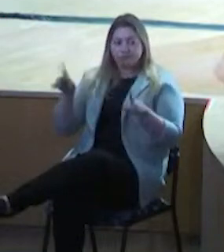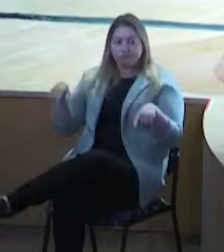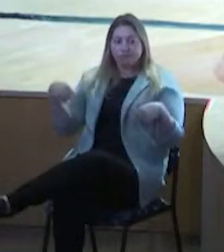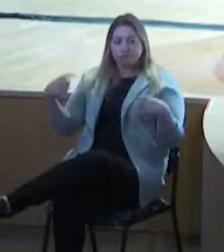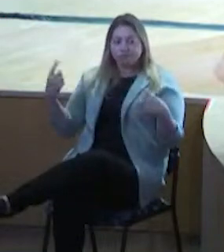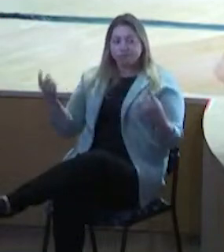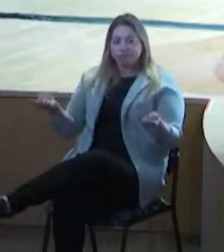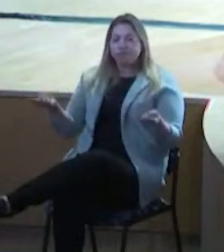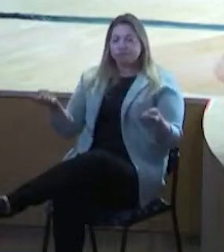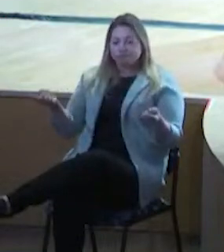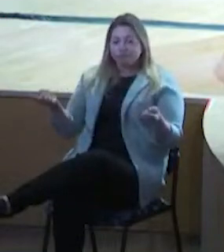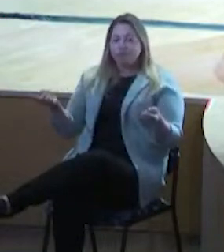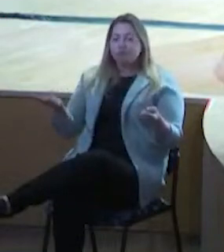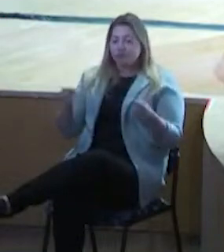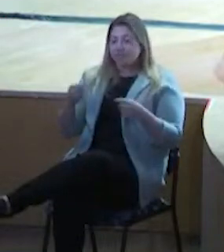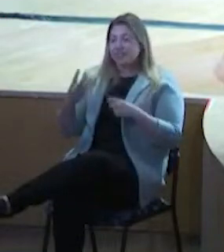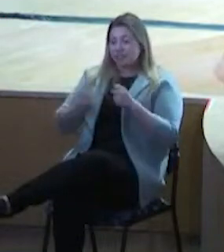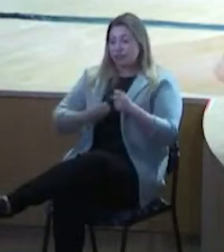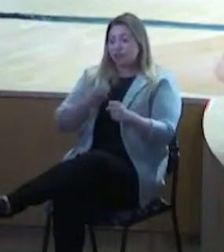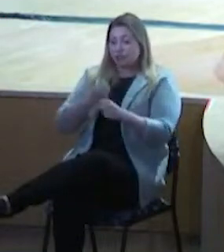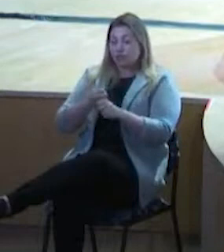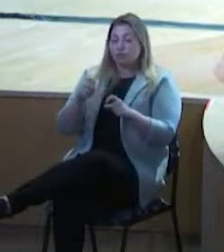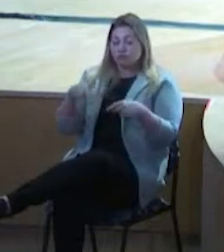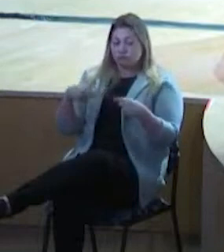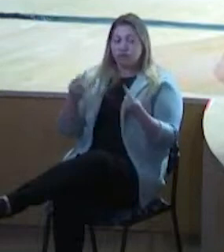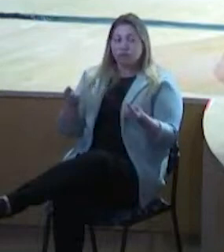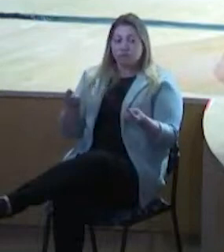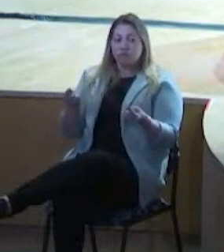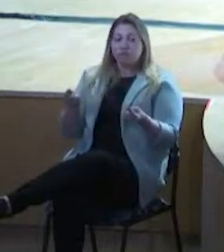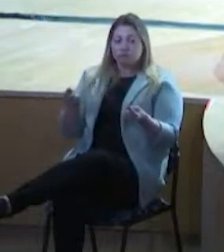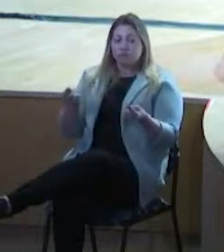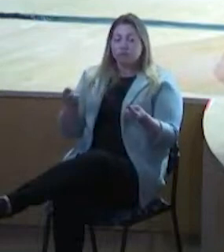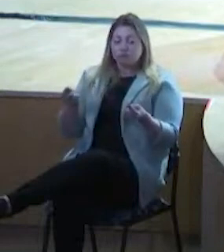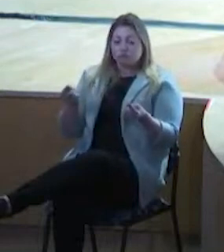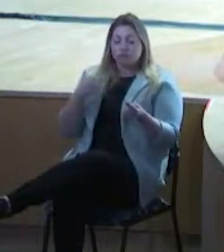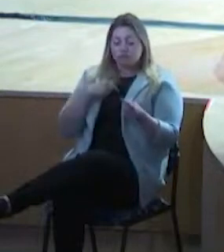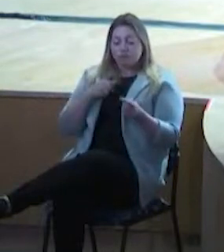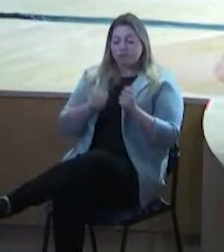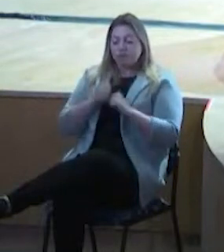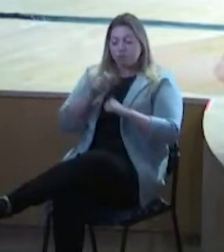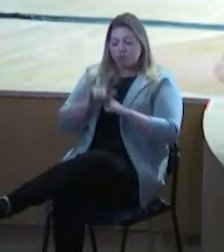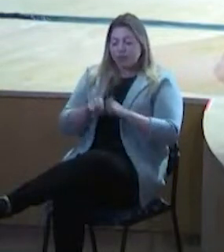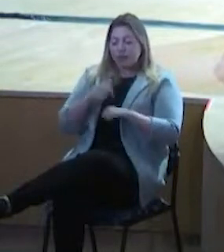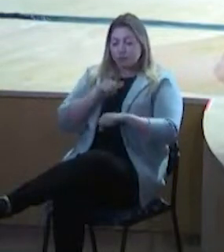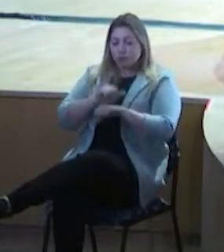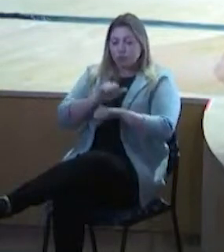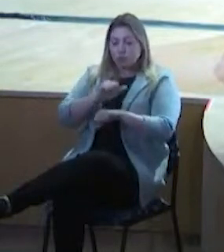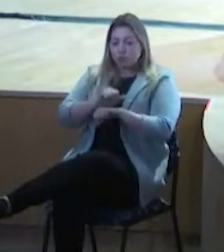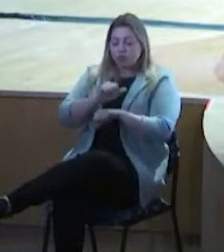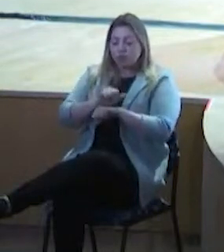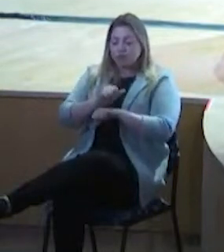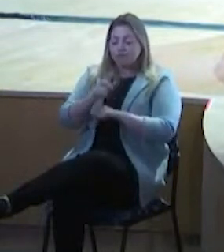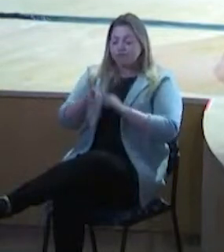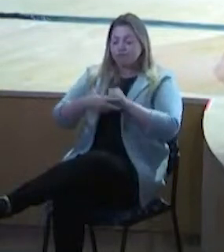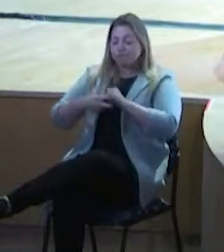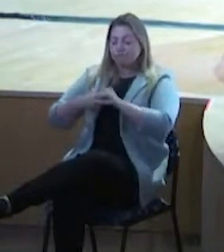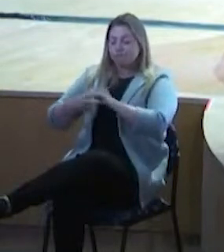past several years. Mostly, I've been working on preserving